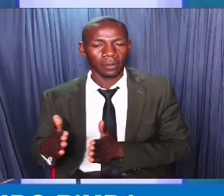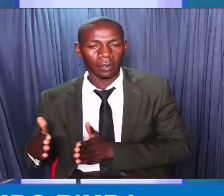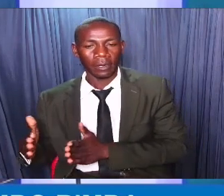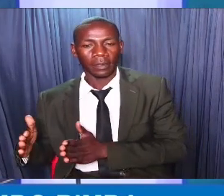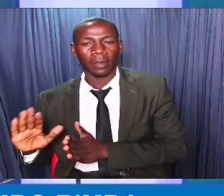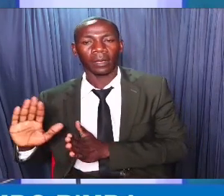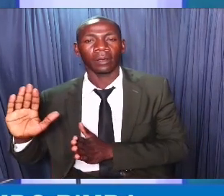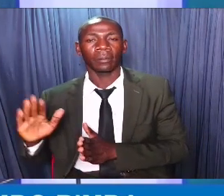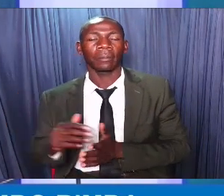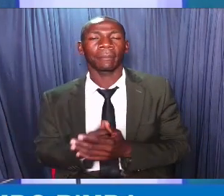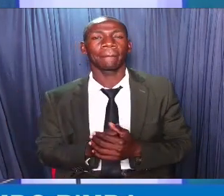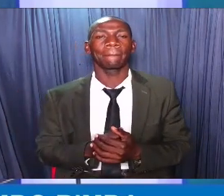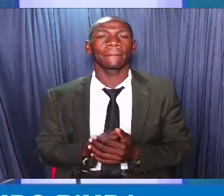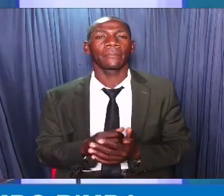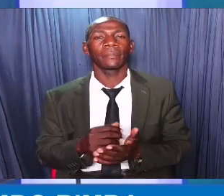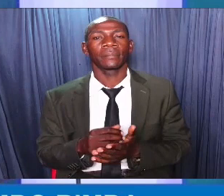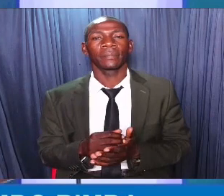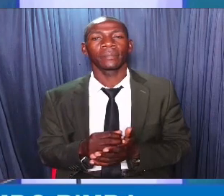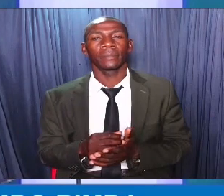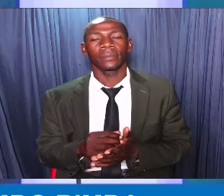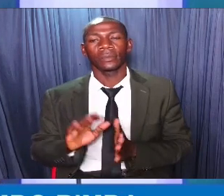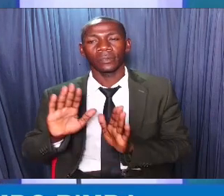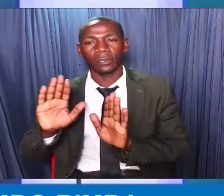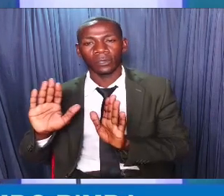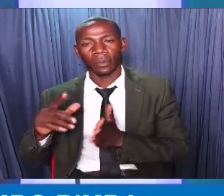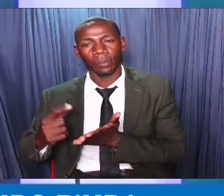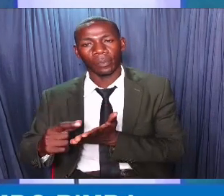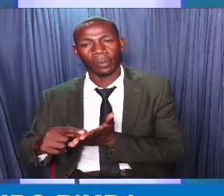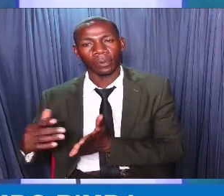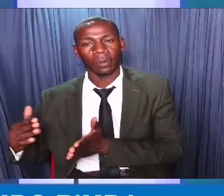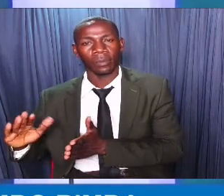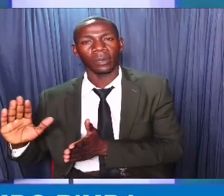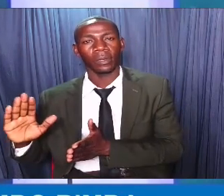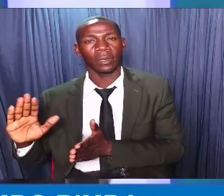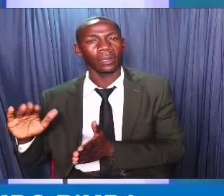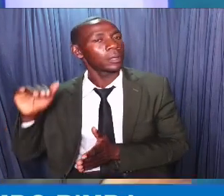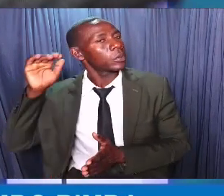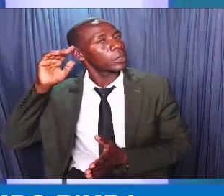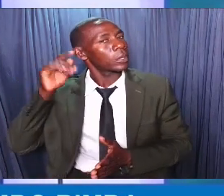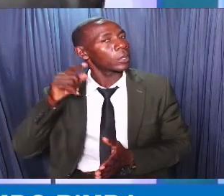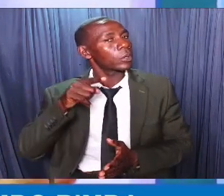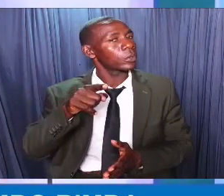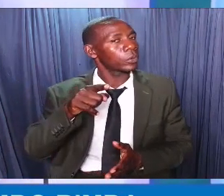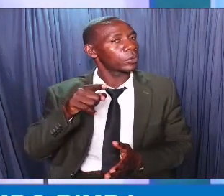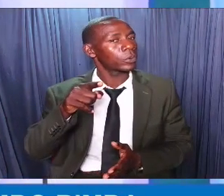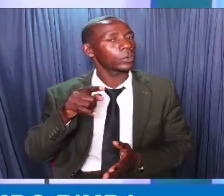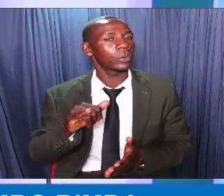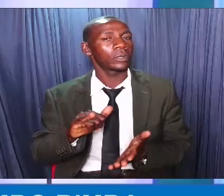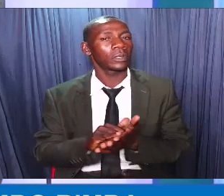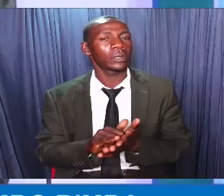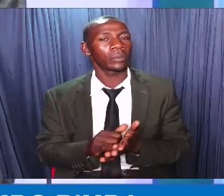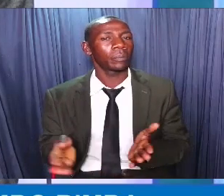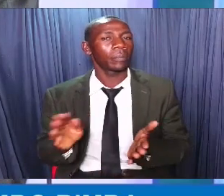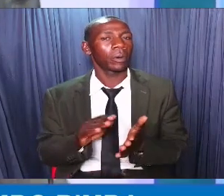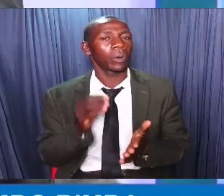had planned his own programs. Sasa aache programs zake. Now to forsake his commitments. Akusikie wewe ni and listen to that we walk together to your